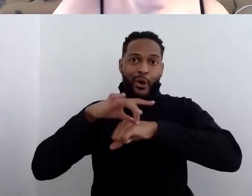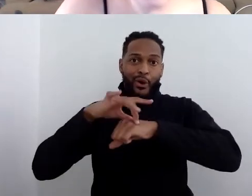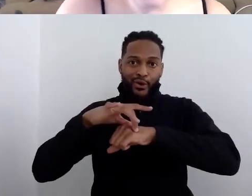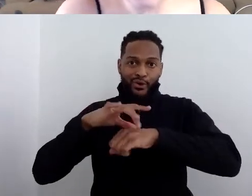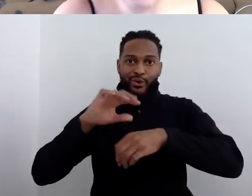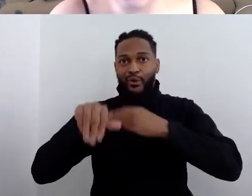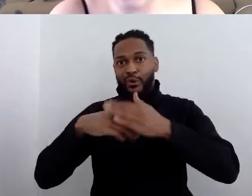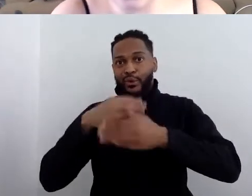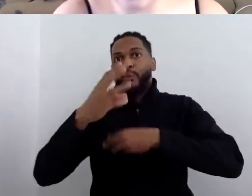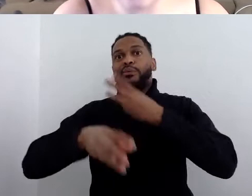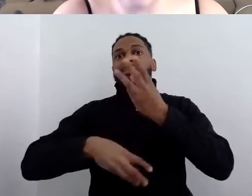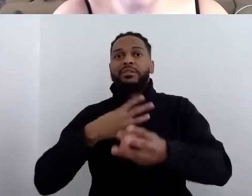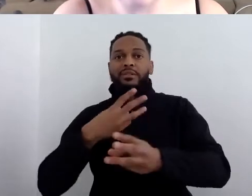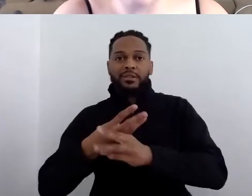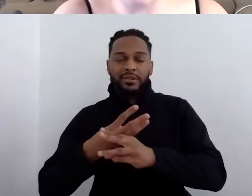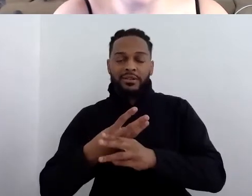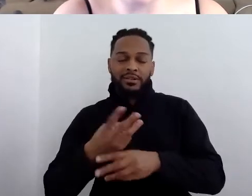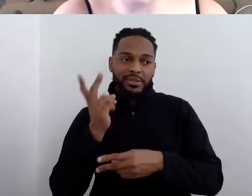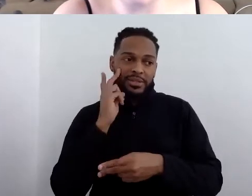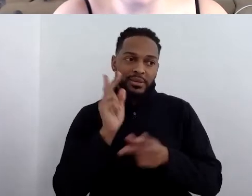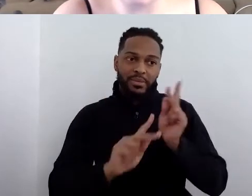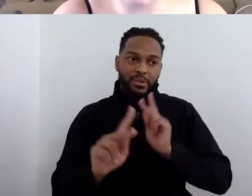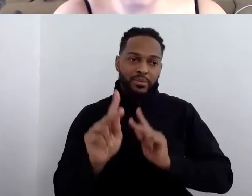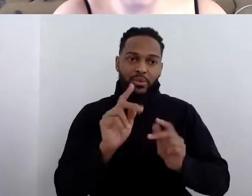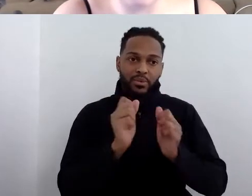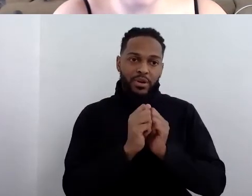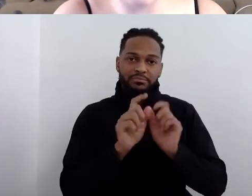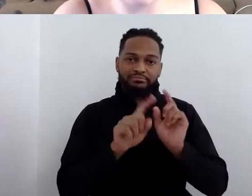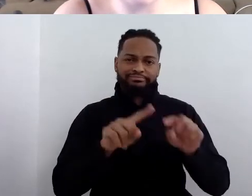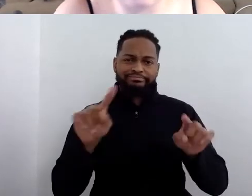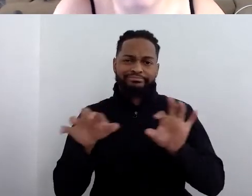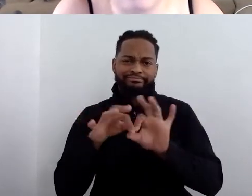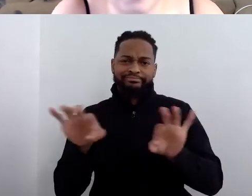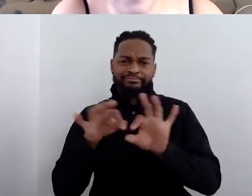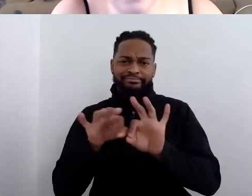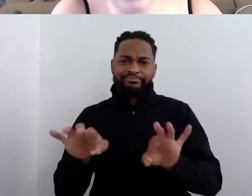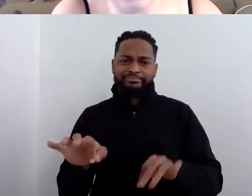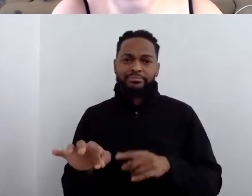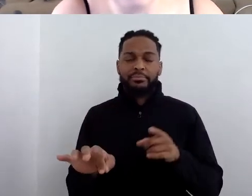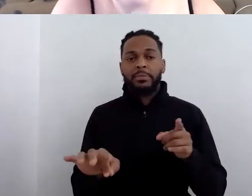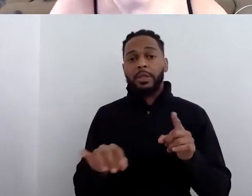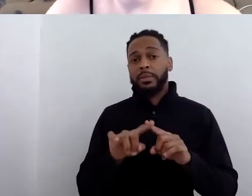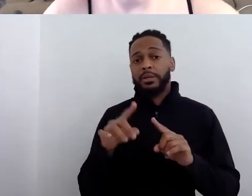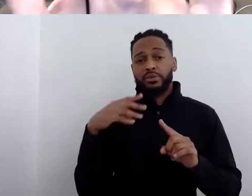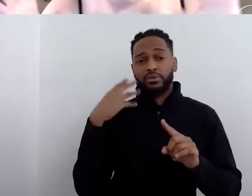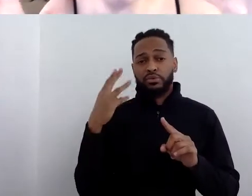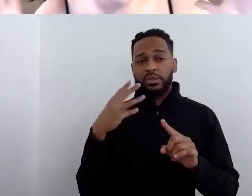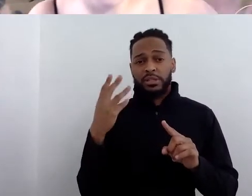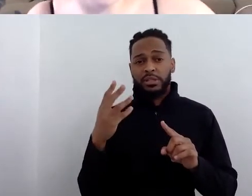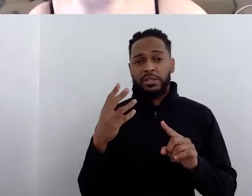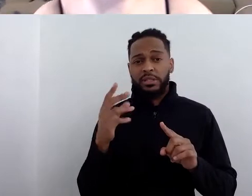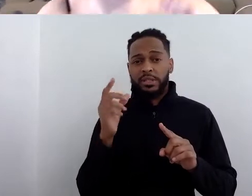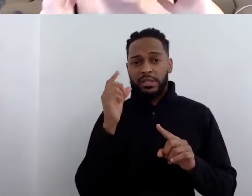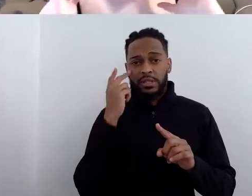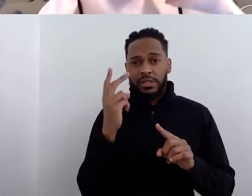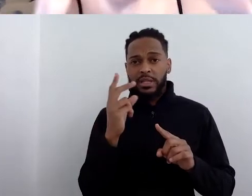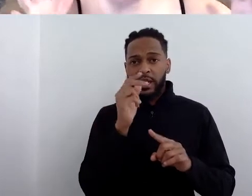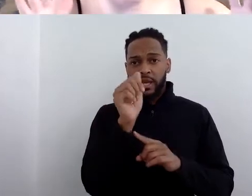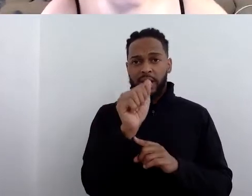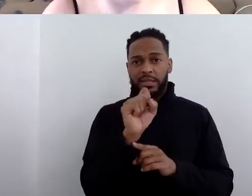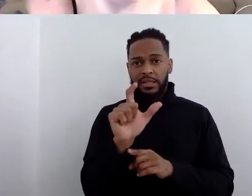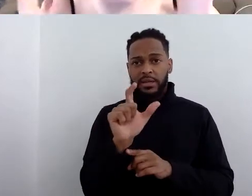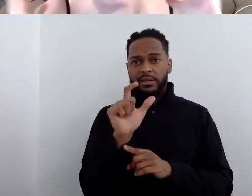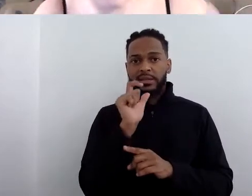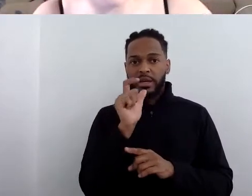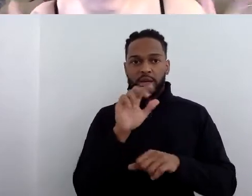just kind of crazy though, you know, like to see that ASL isn't like the normal though. Like it's not just